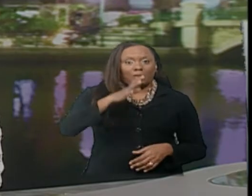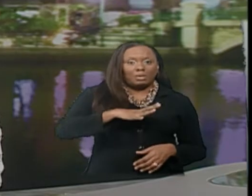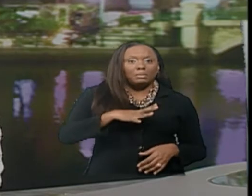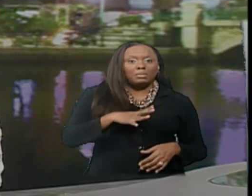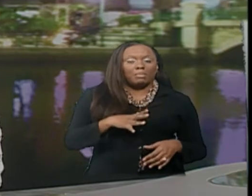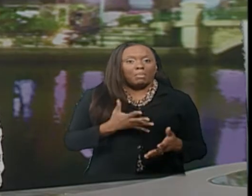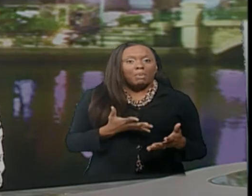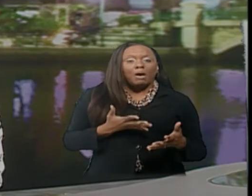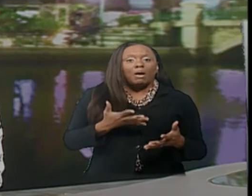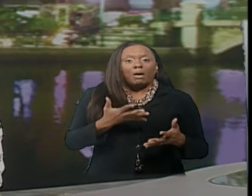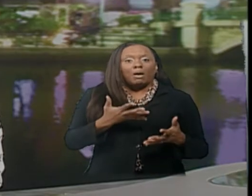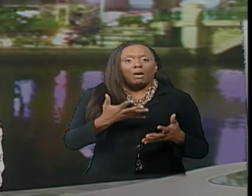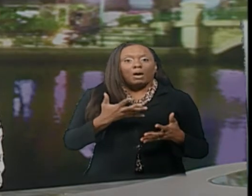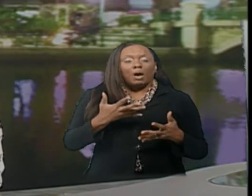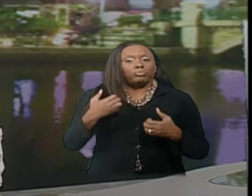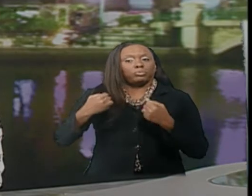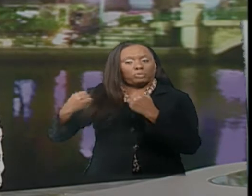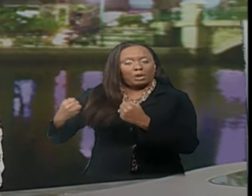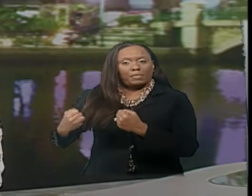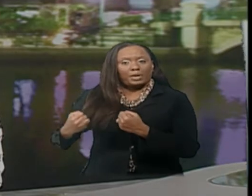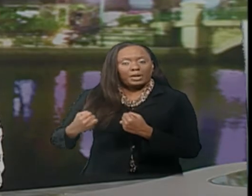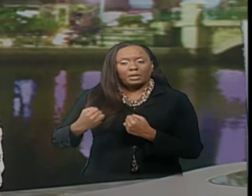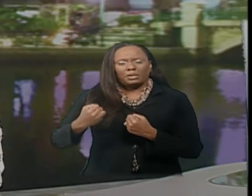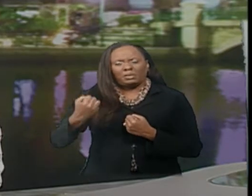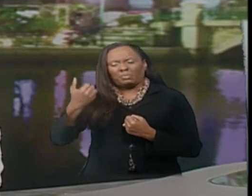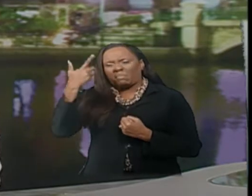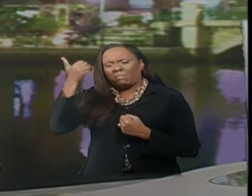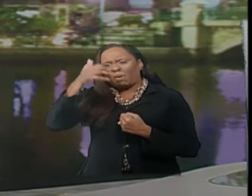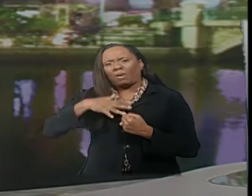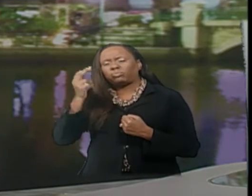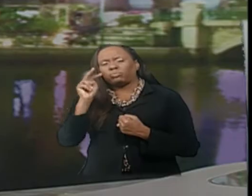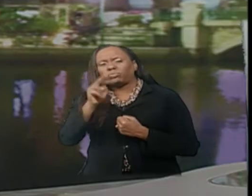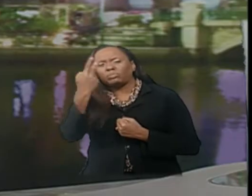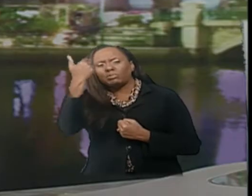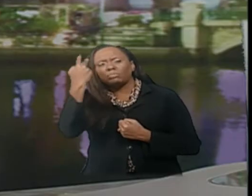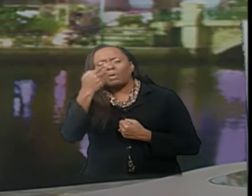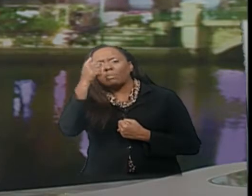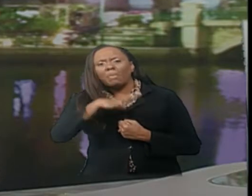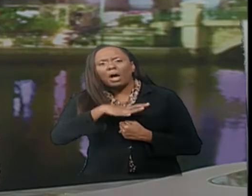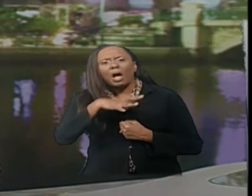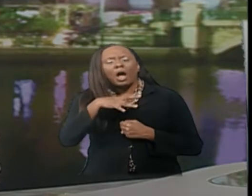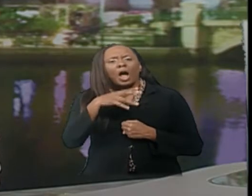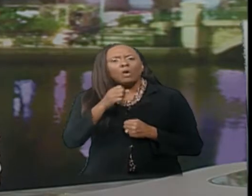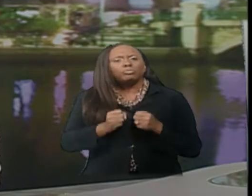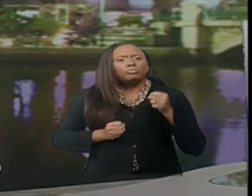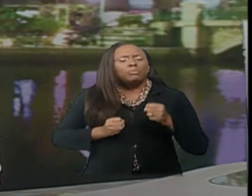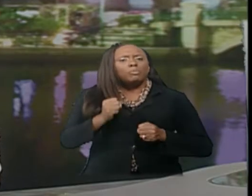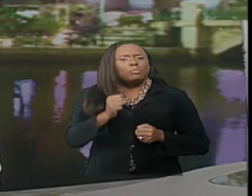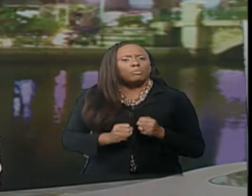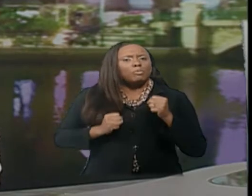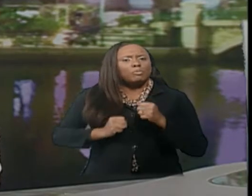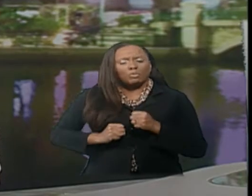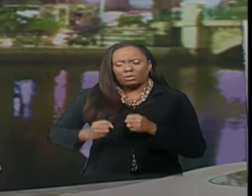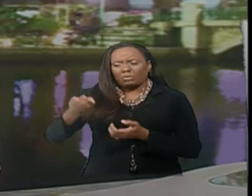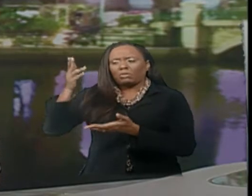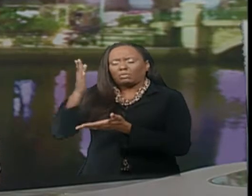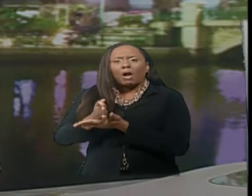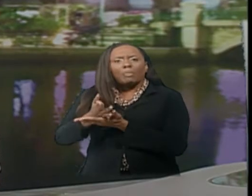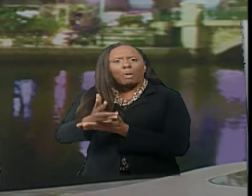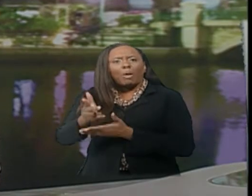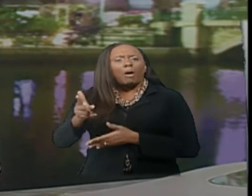disabilities, a lot of them are incontinent. Some of them, they're nonverbal. They might suffer from